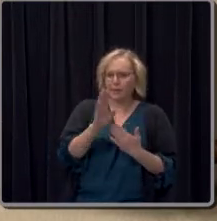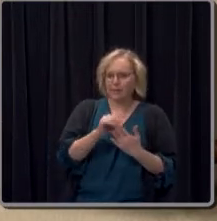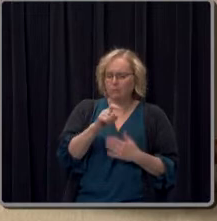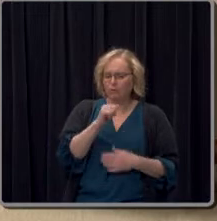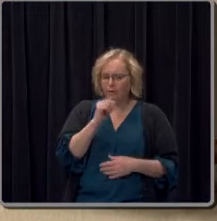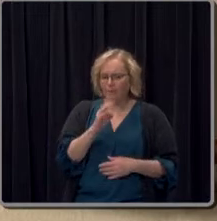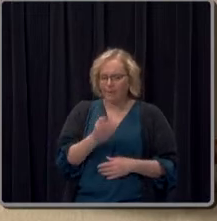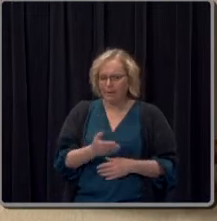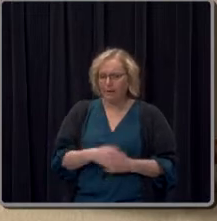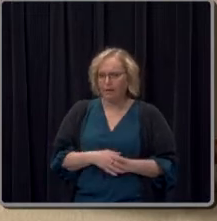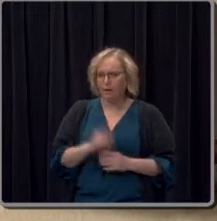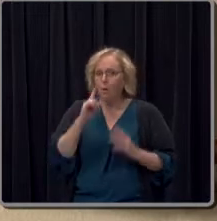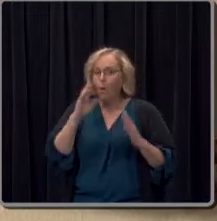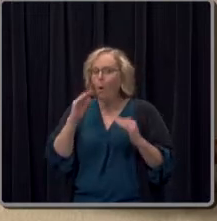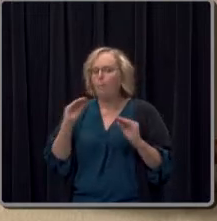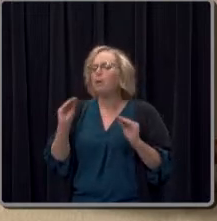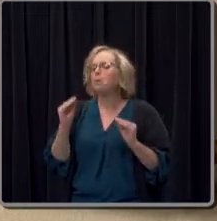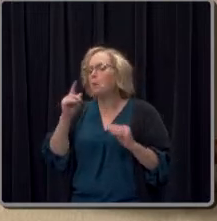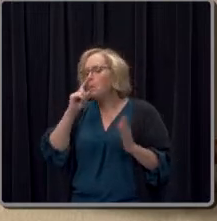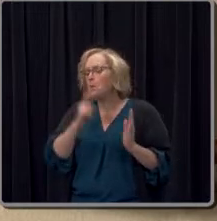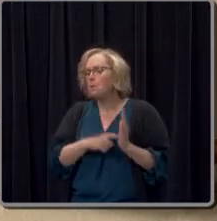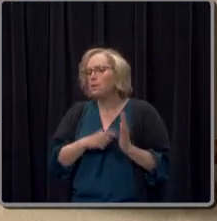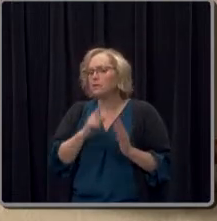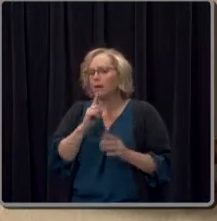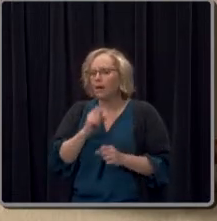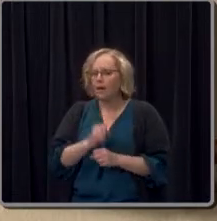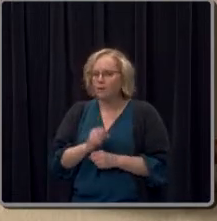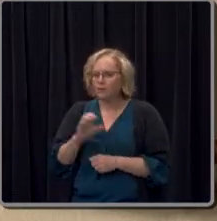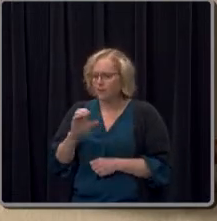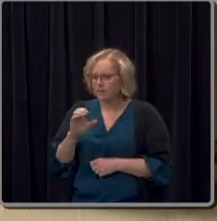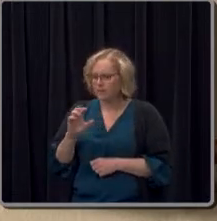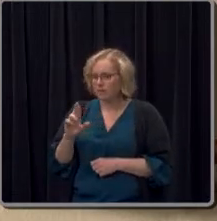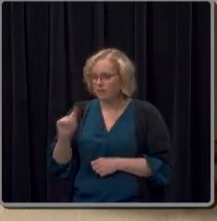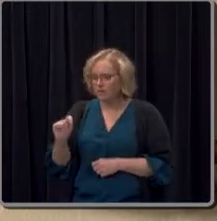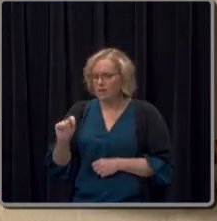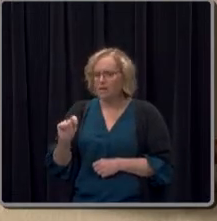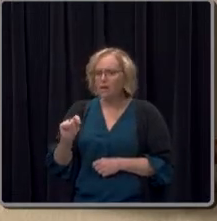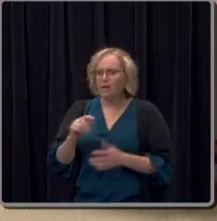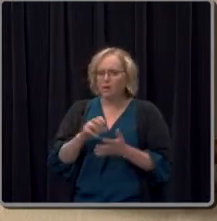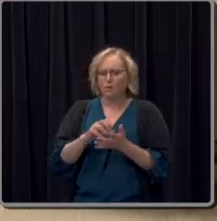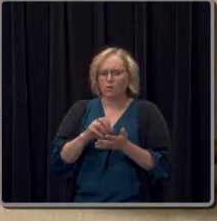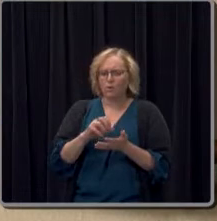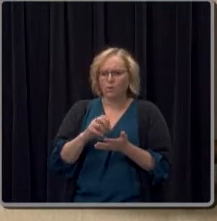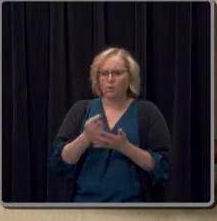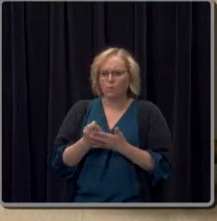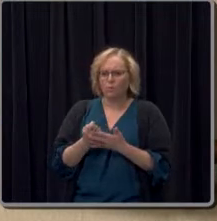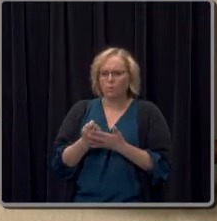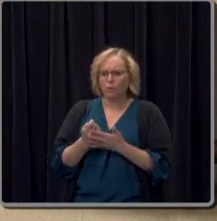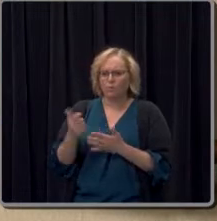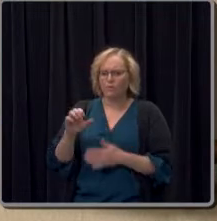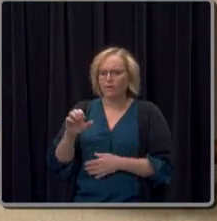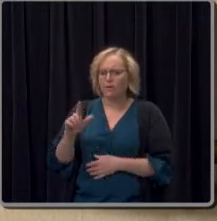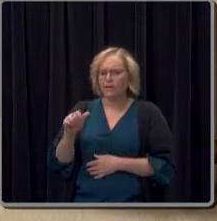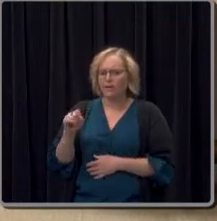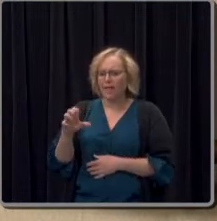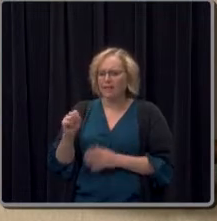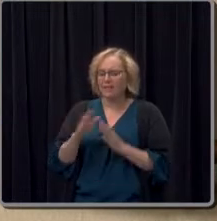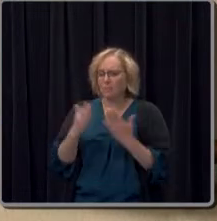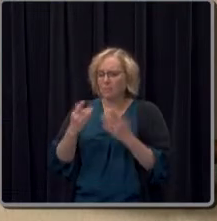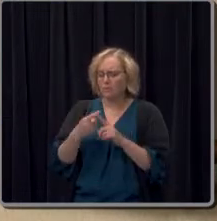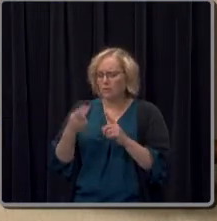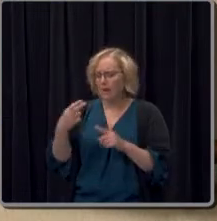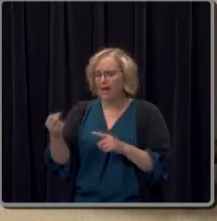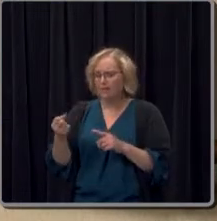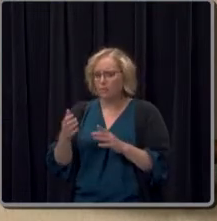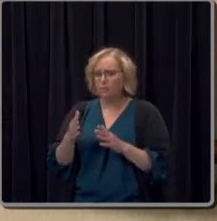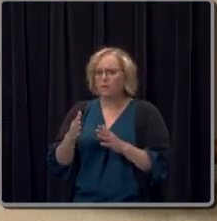there, hoping no one notices, actually CRT. Removing the classes or classics from high school reading, adding in